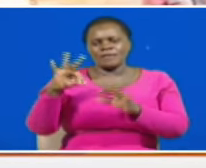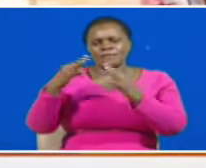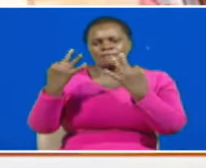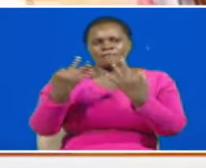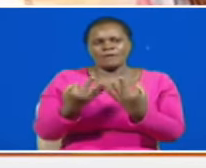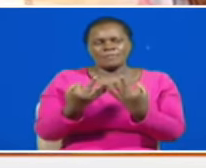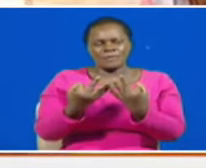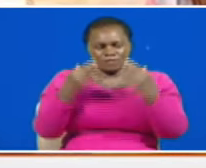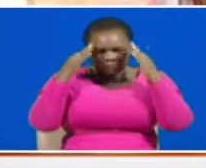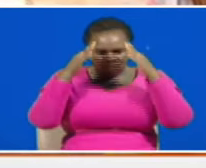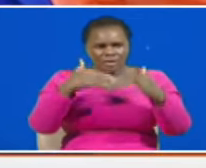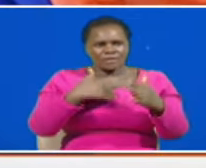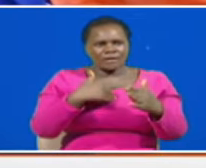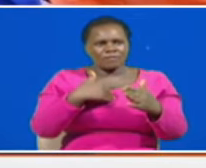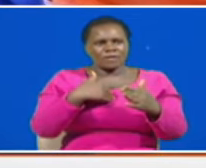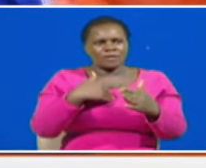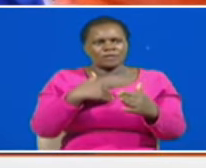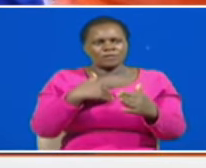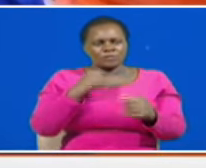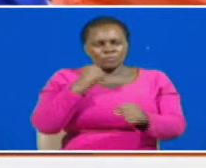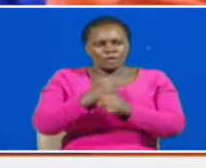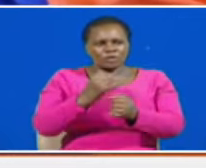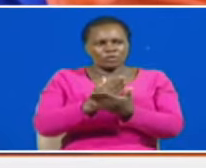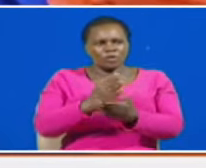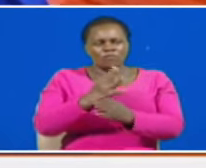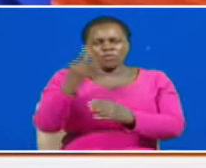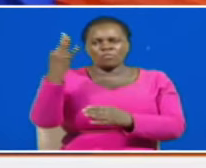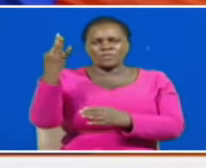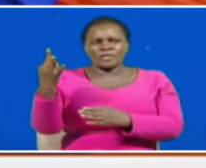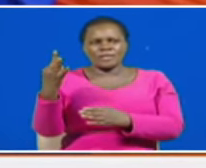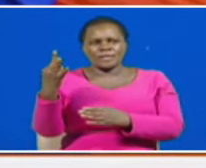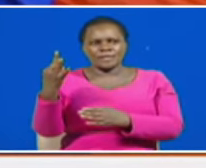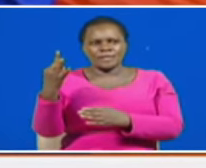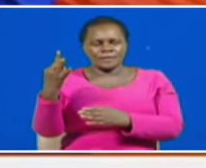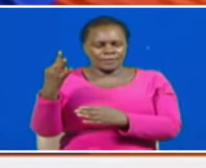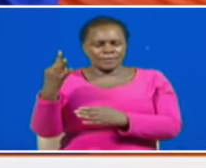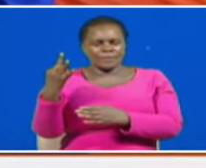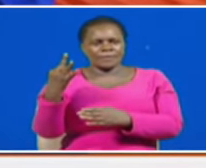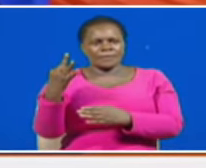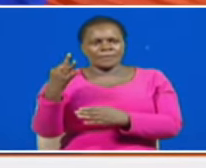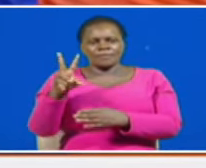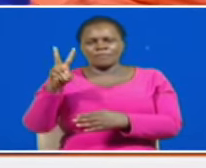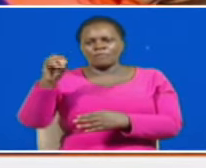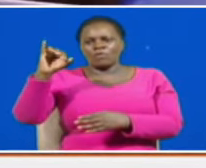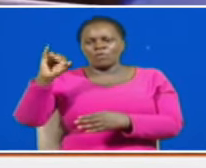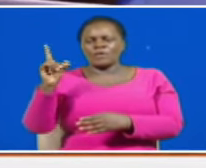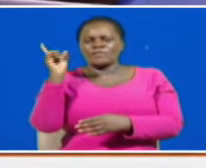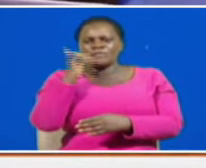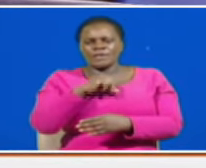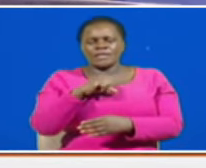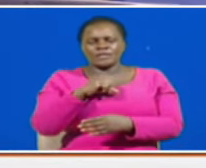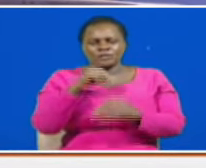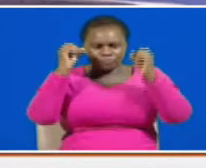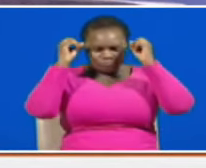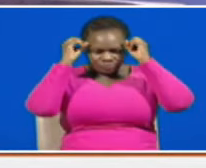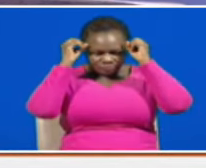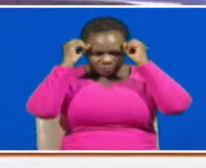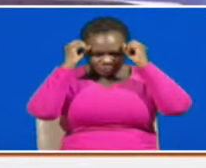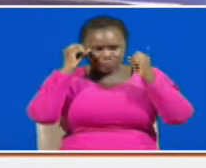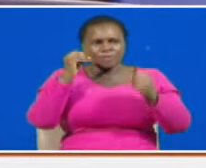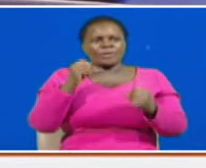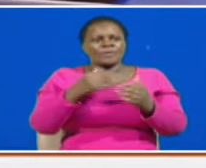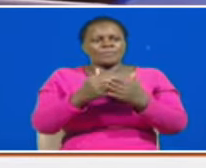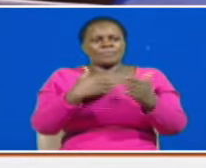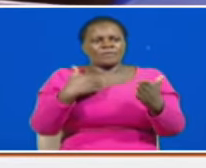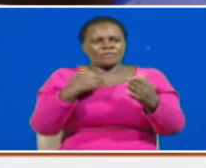is determined to see Oripa Wuganga, a Form 3 student at Precious Girls in Voi, complete her studies first before